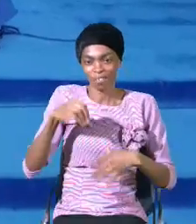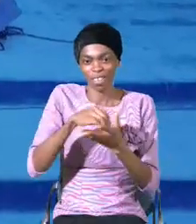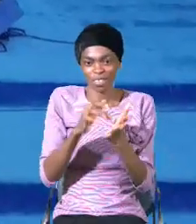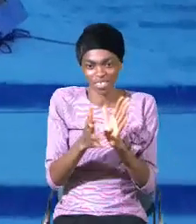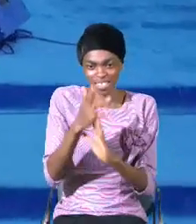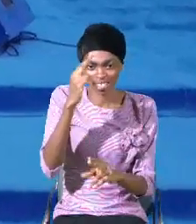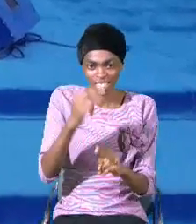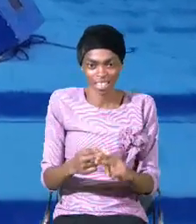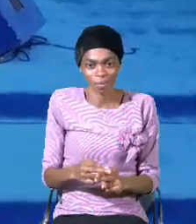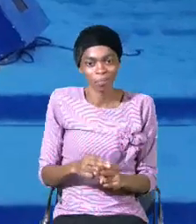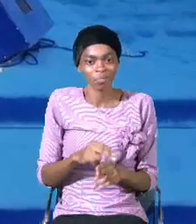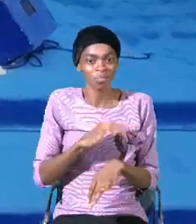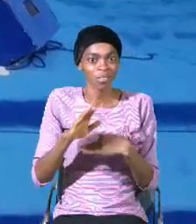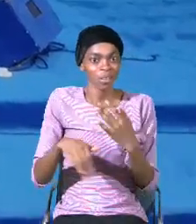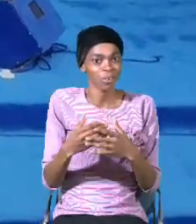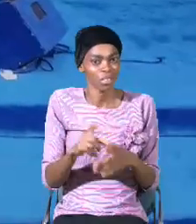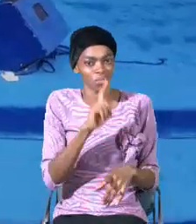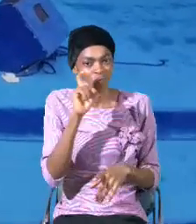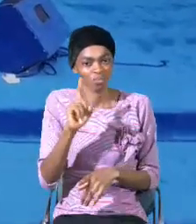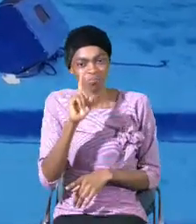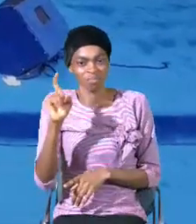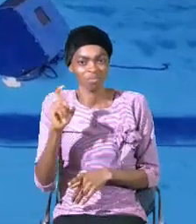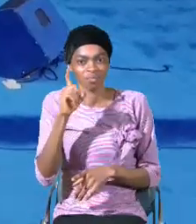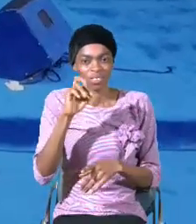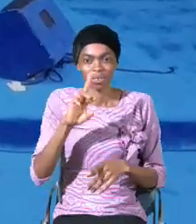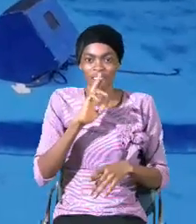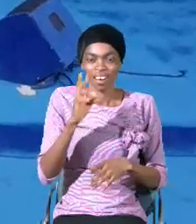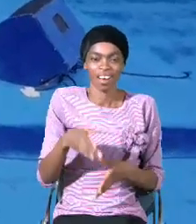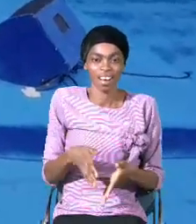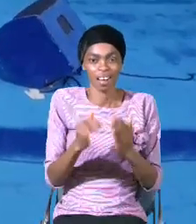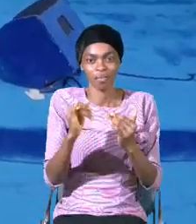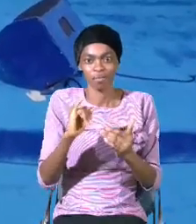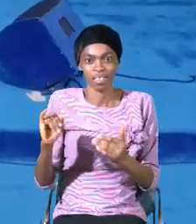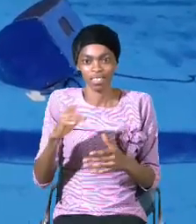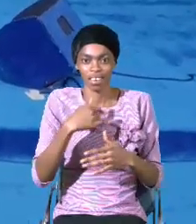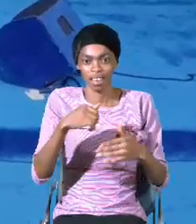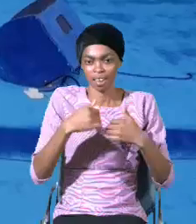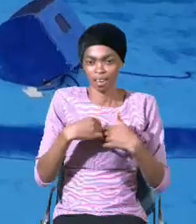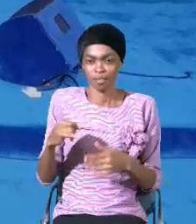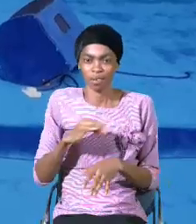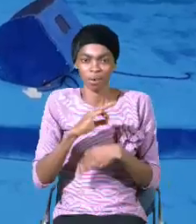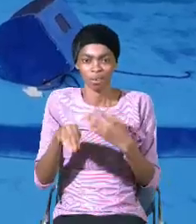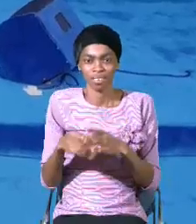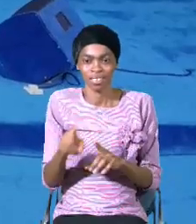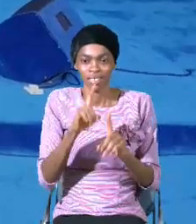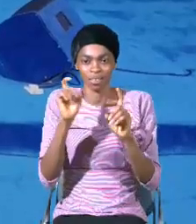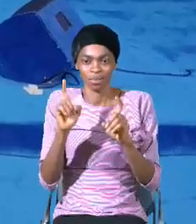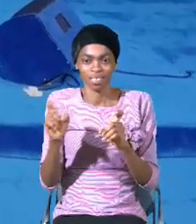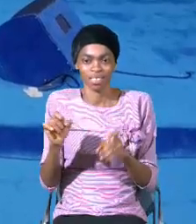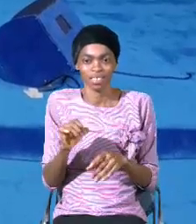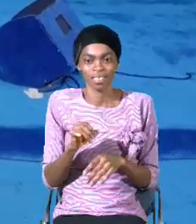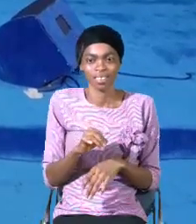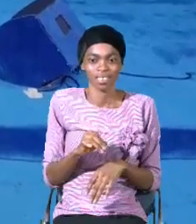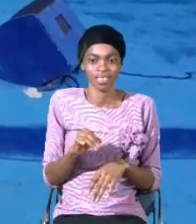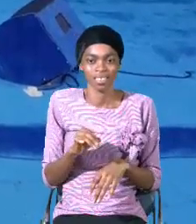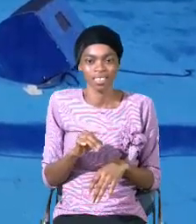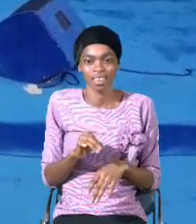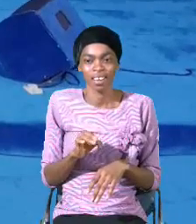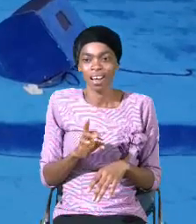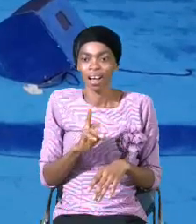All the questions we're having, all the questions we're asking, all those questions were based